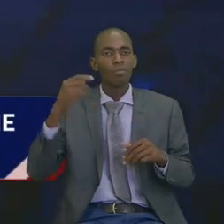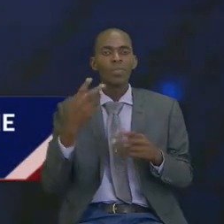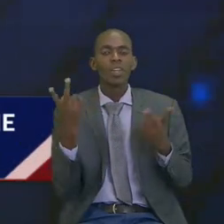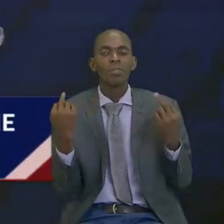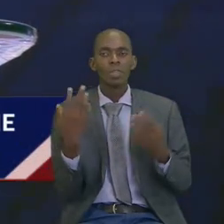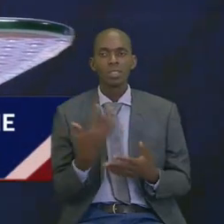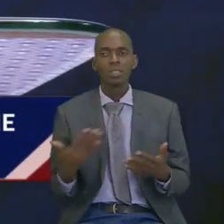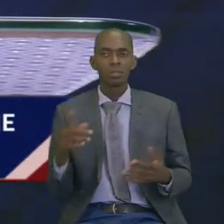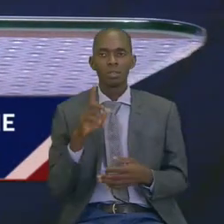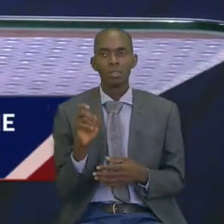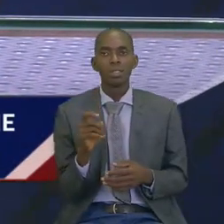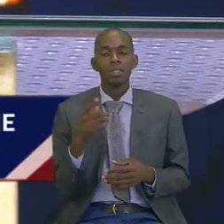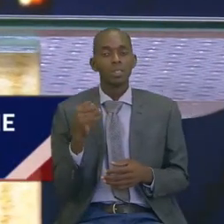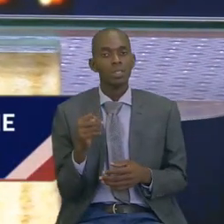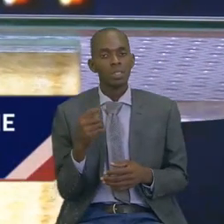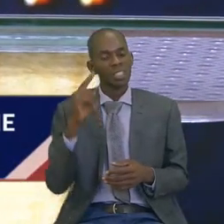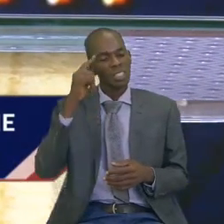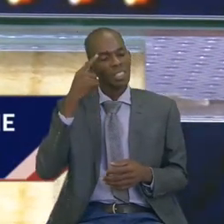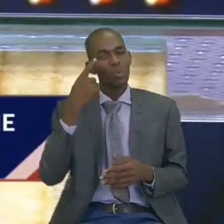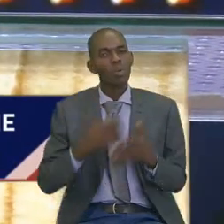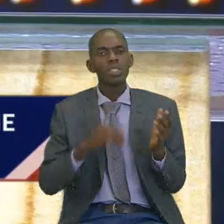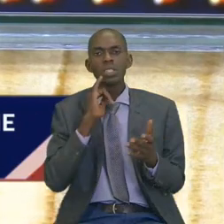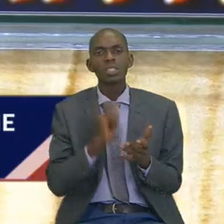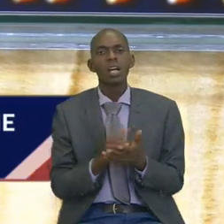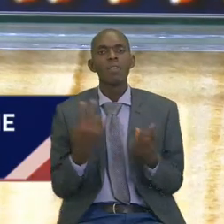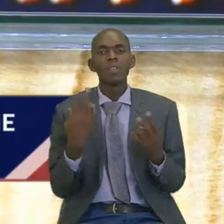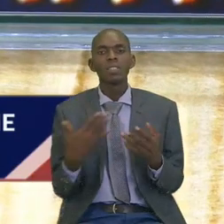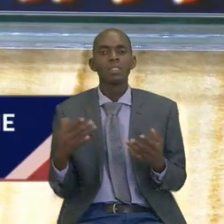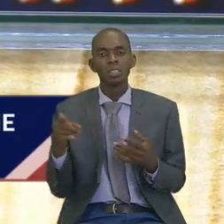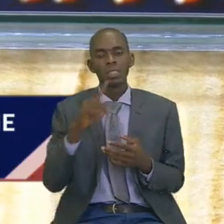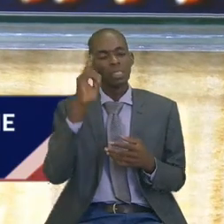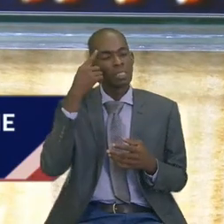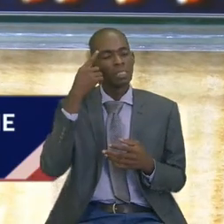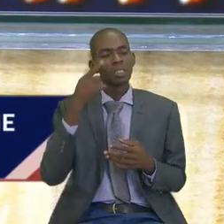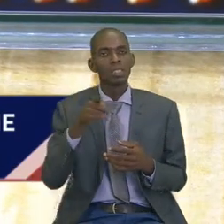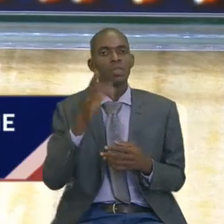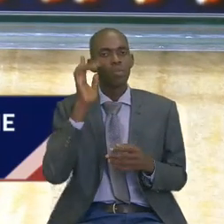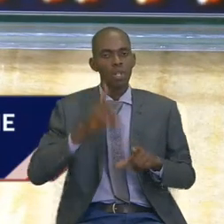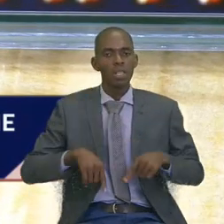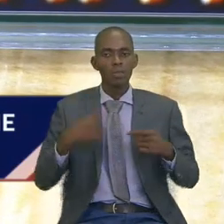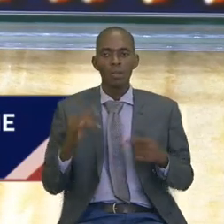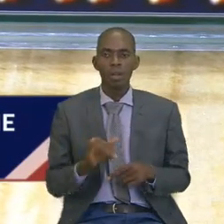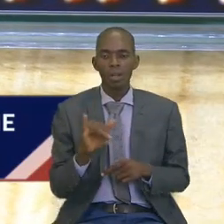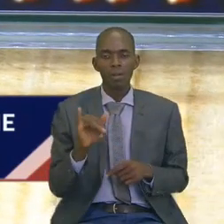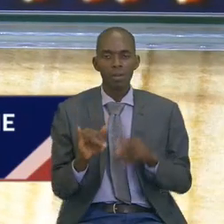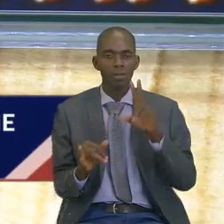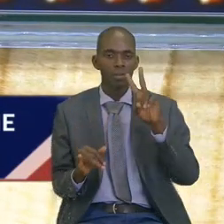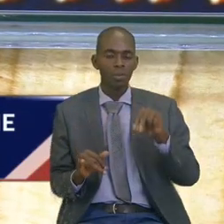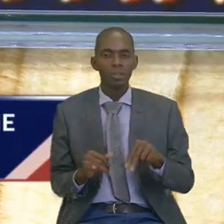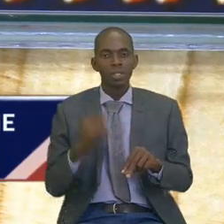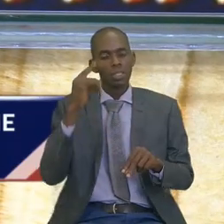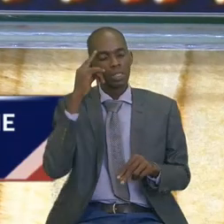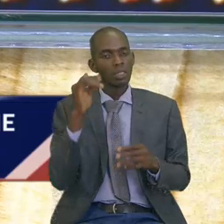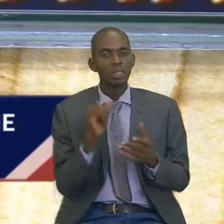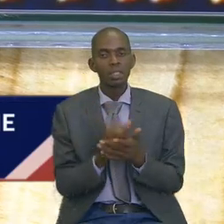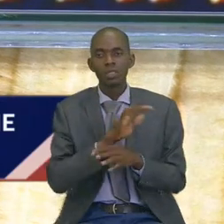They think they live forever. They think they don't need Jesus. They think the empire they have, the kingdom they